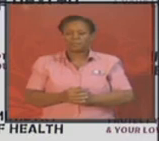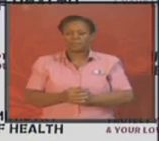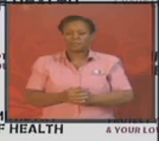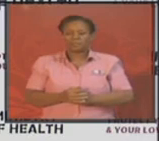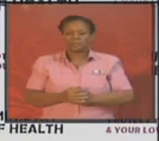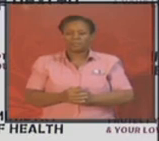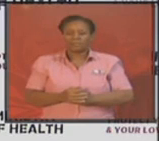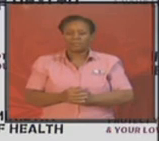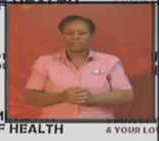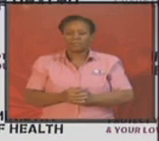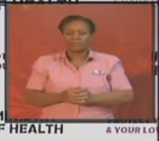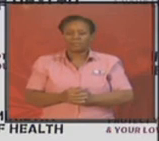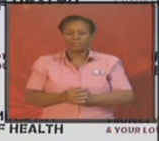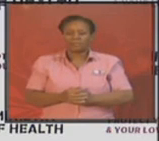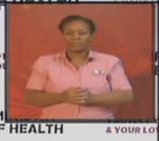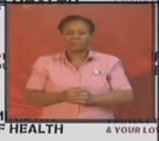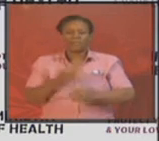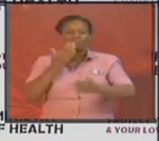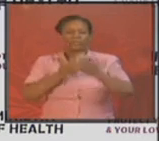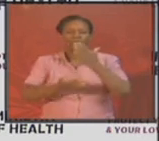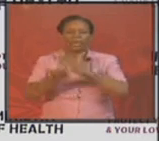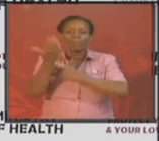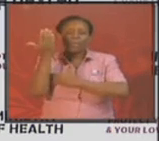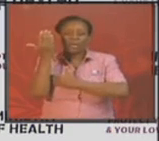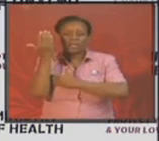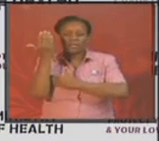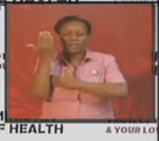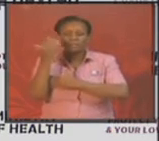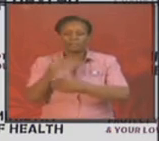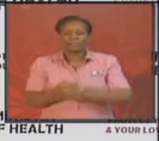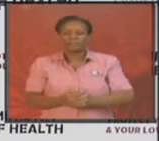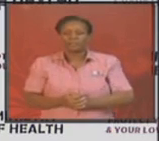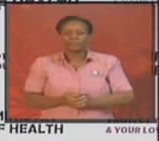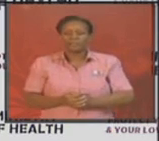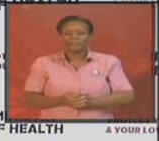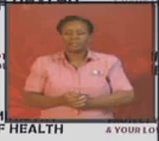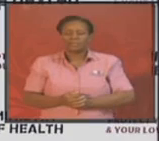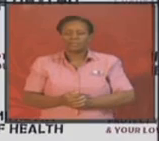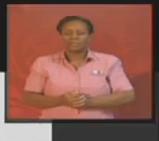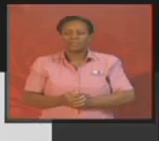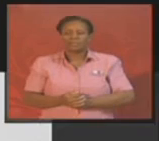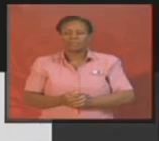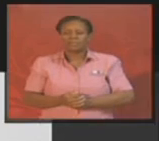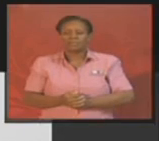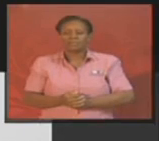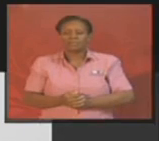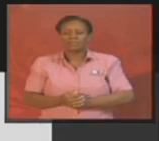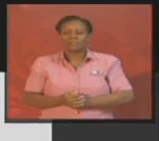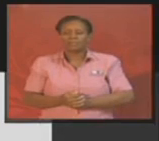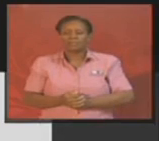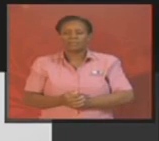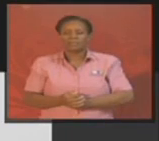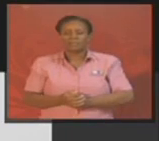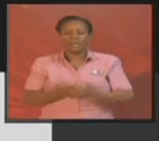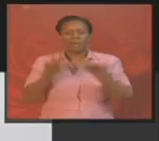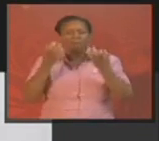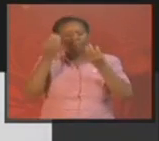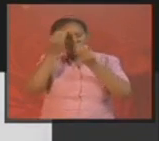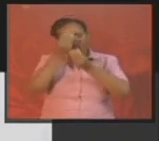Hi, good morning. I'm Soini Gray from Guardian Media. I just wanted to get an update from the